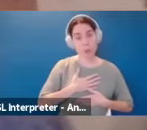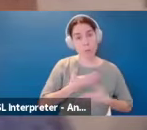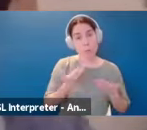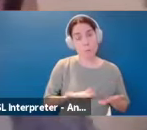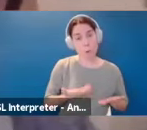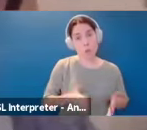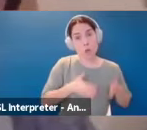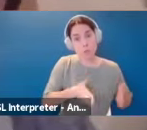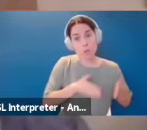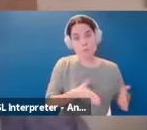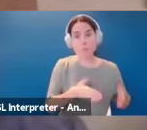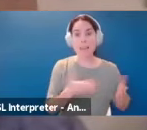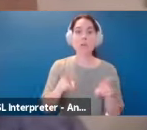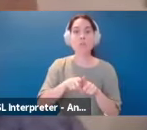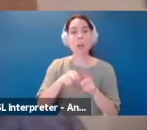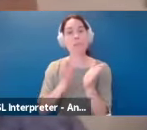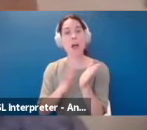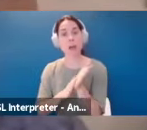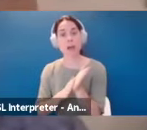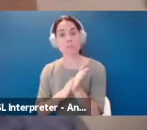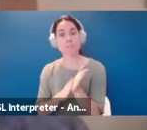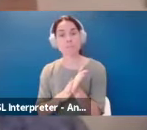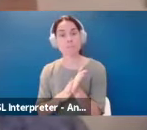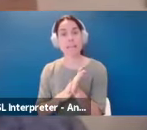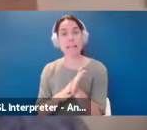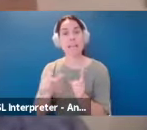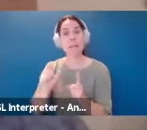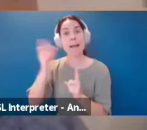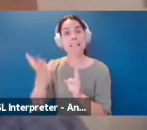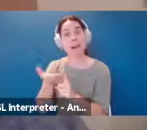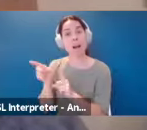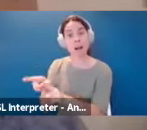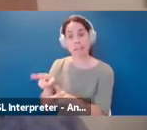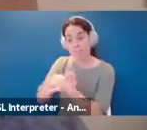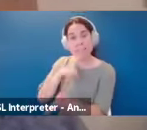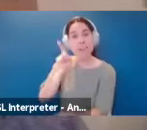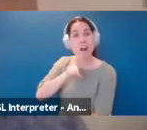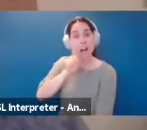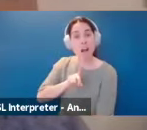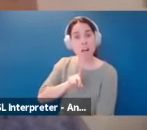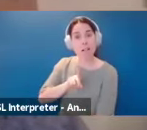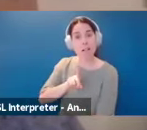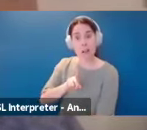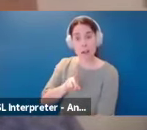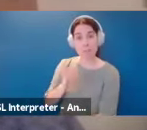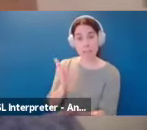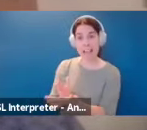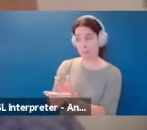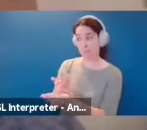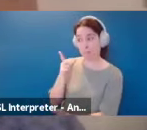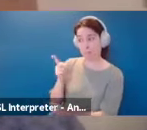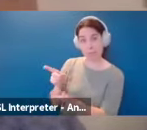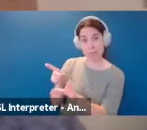course Malala in Pakistan the the young girl who was shot by the Taliban for speaking out about girls